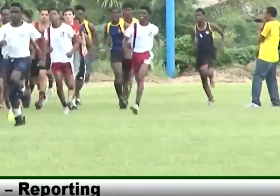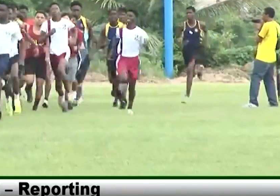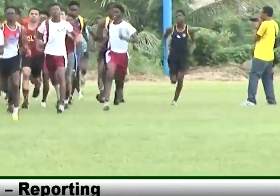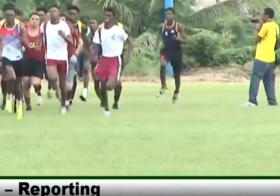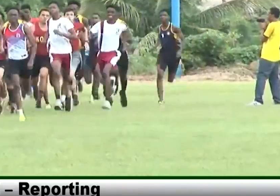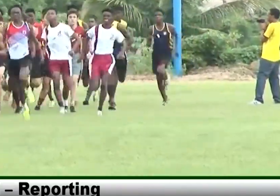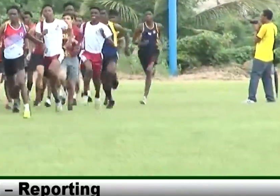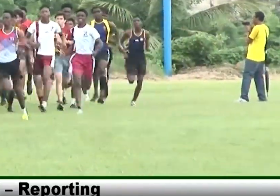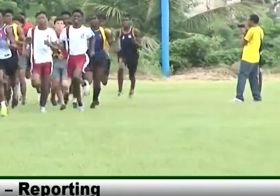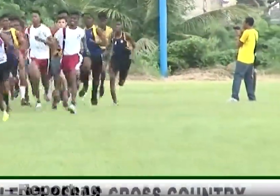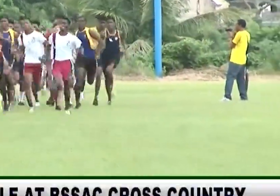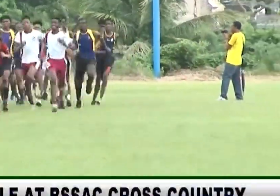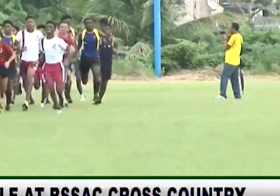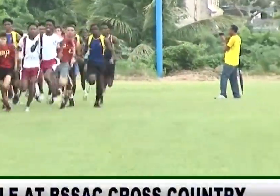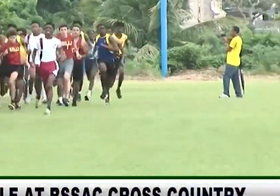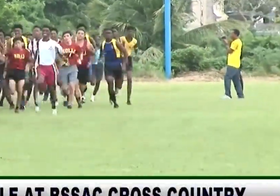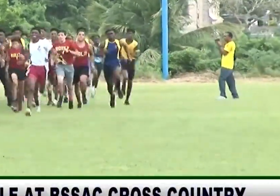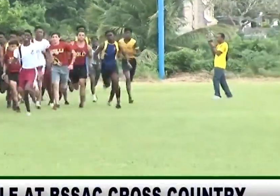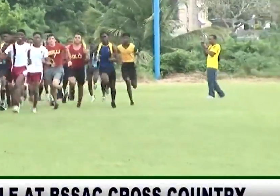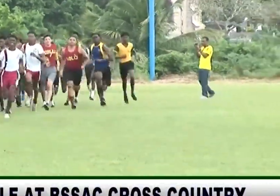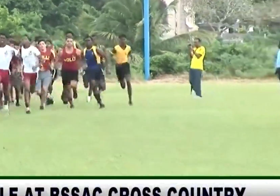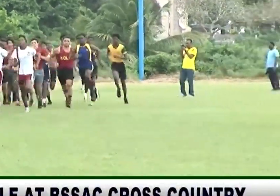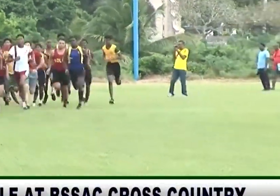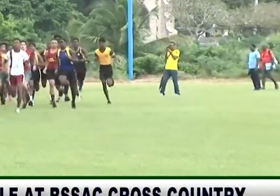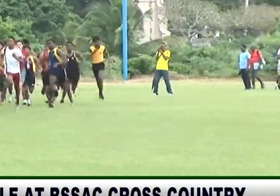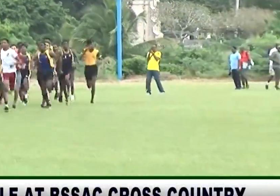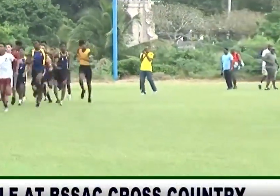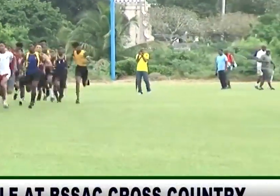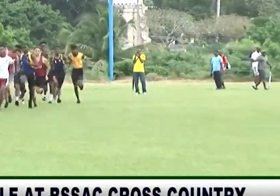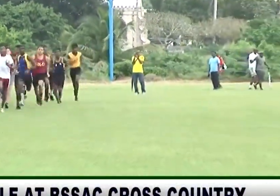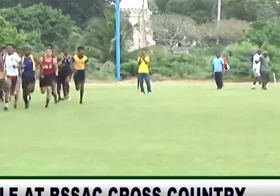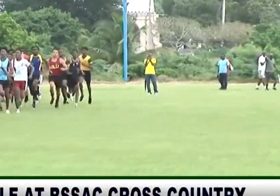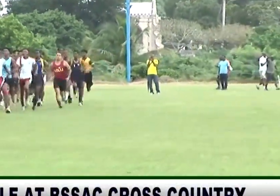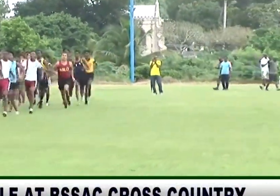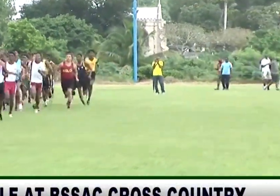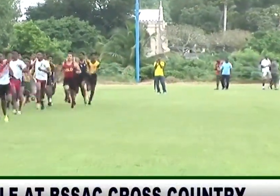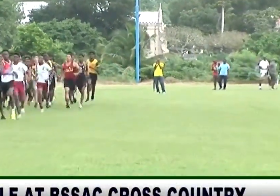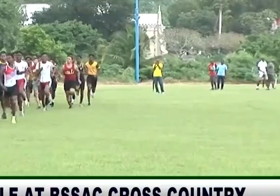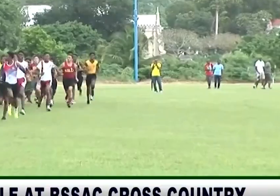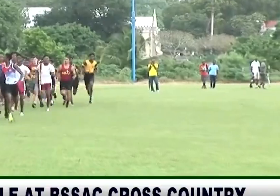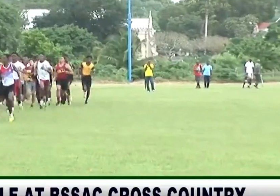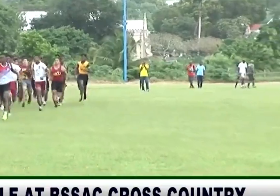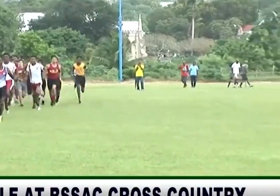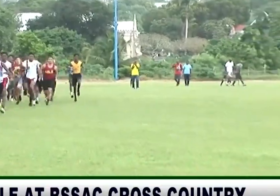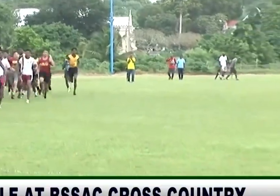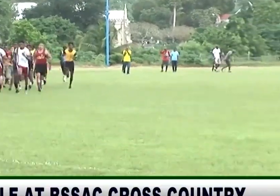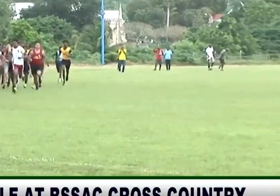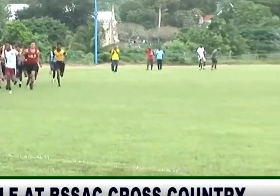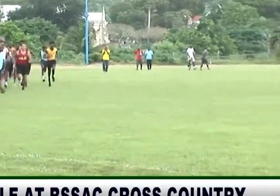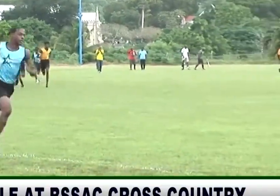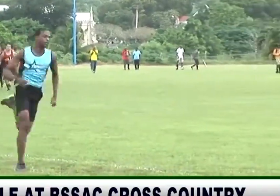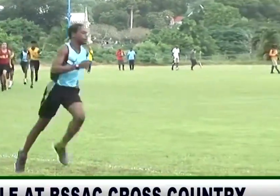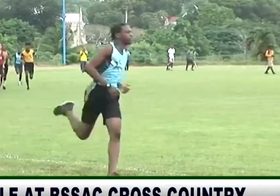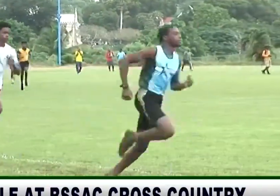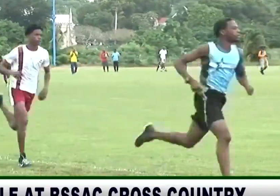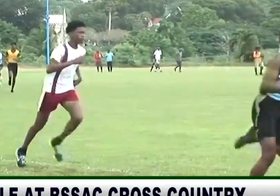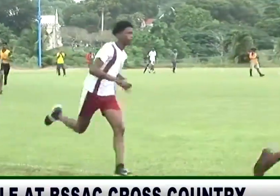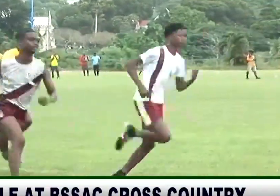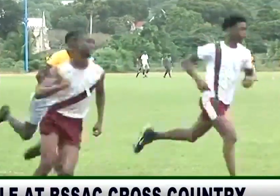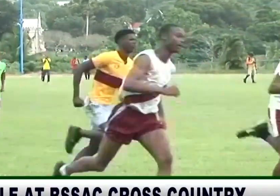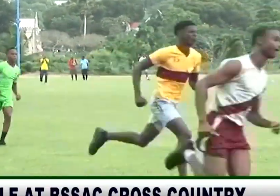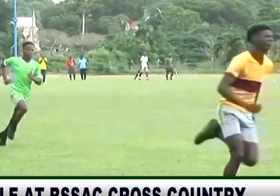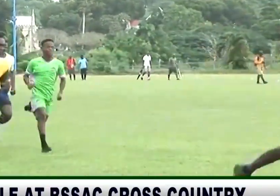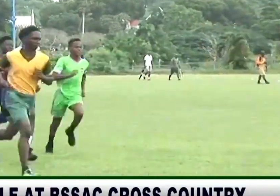Country Championships at the course at St. George Secondary School. 127 athletes competing in the senior boys